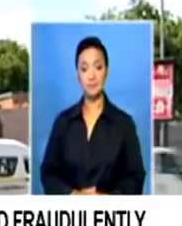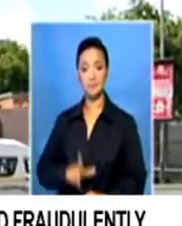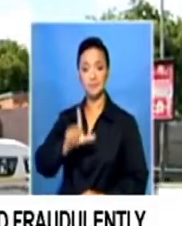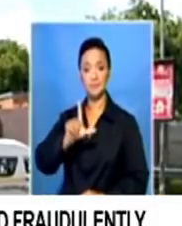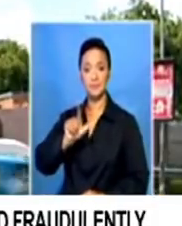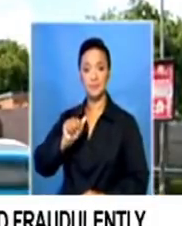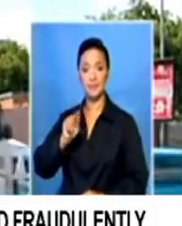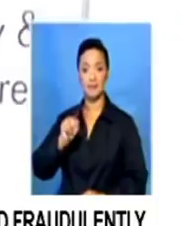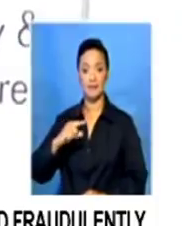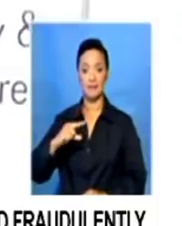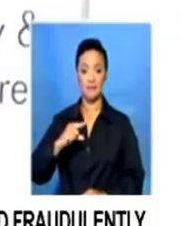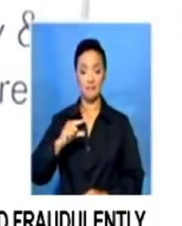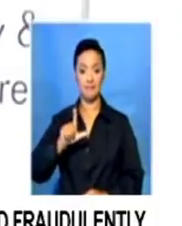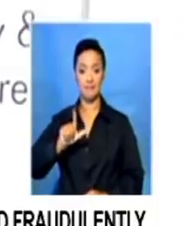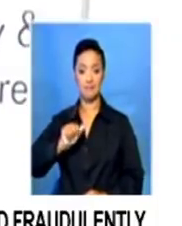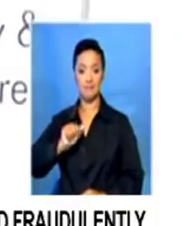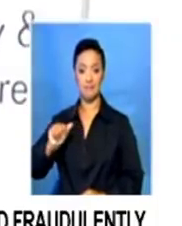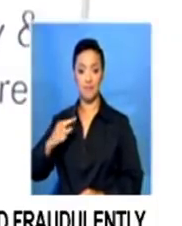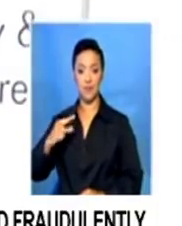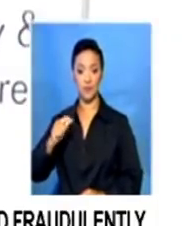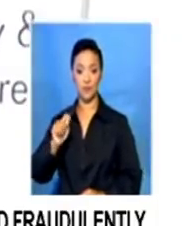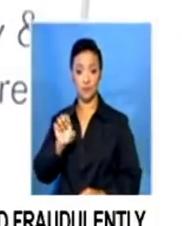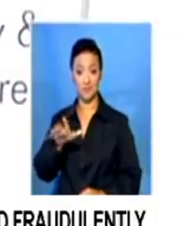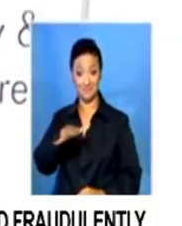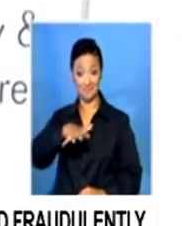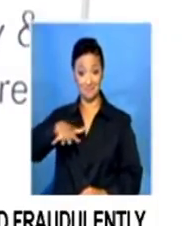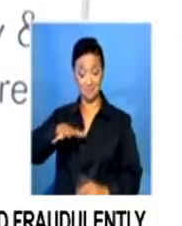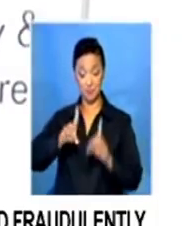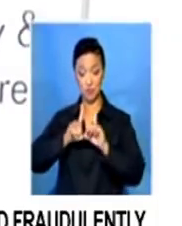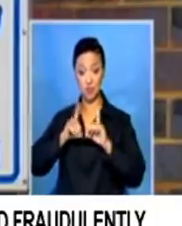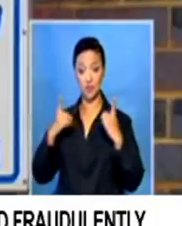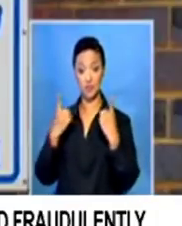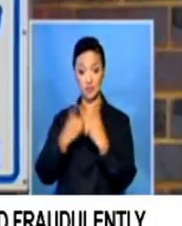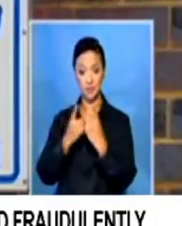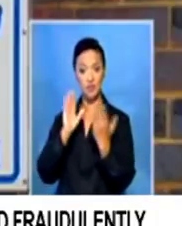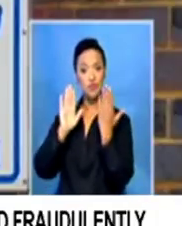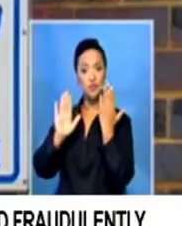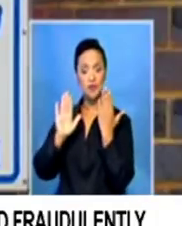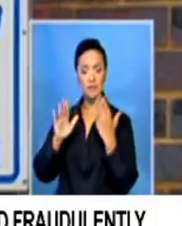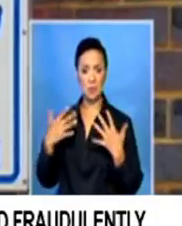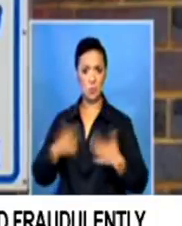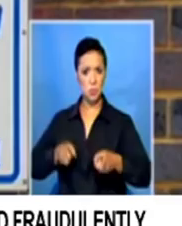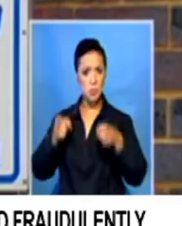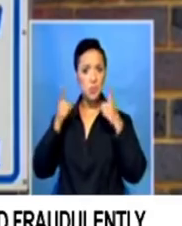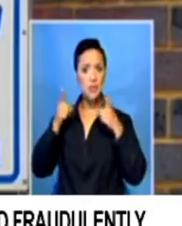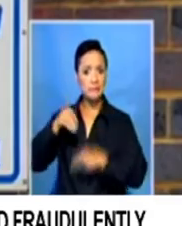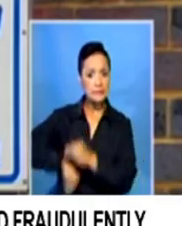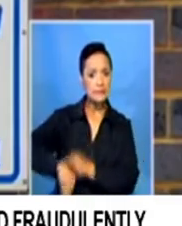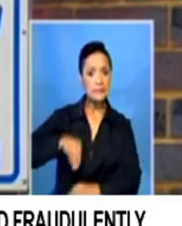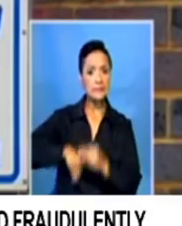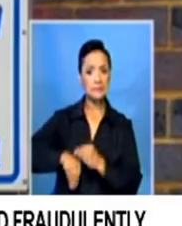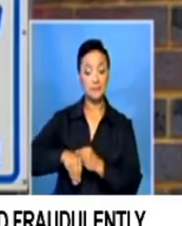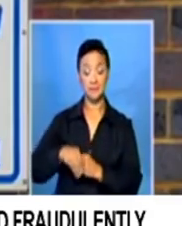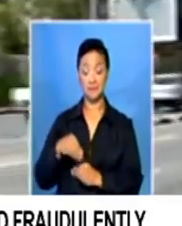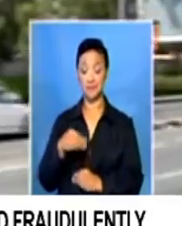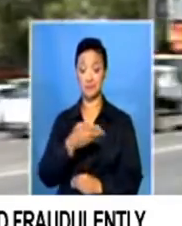Langlaagte testing station said to be fraught with corruption. Scamsters working with